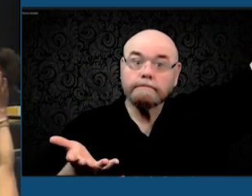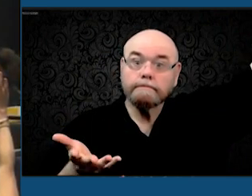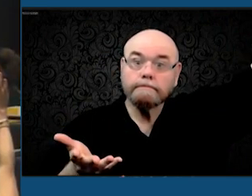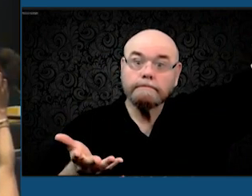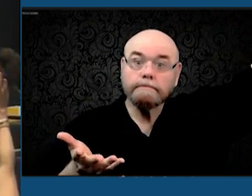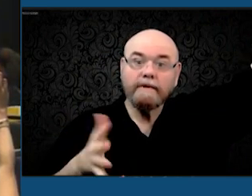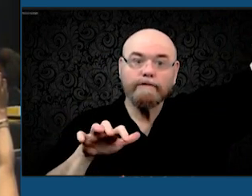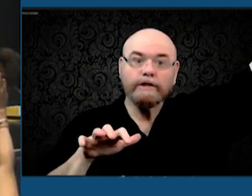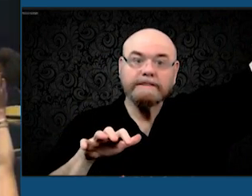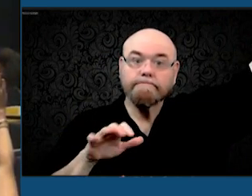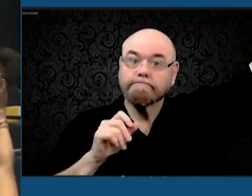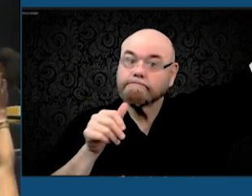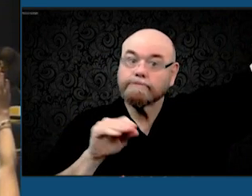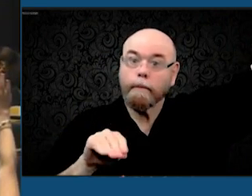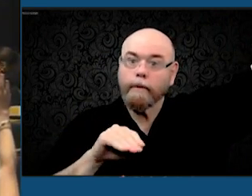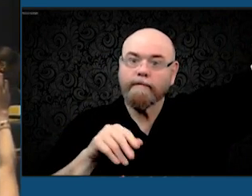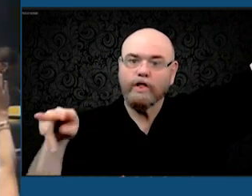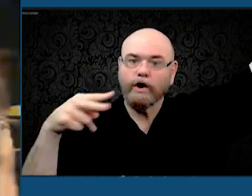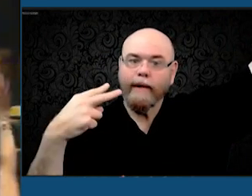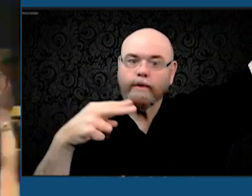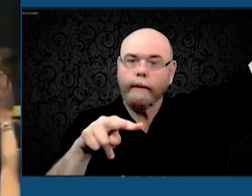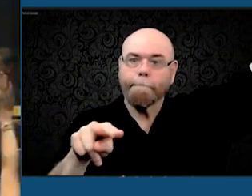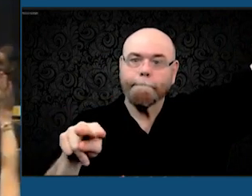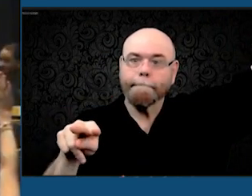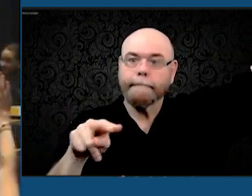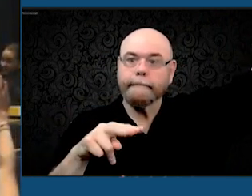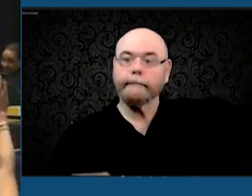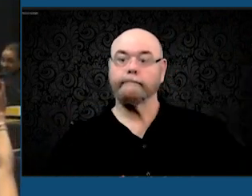down. Everyone look around the room.